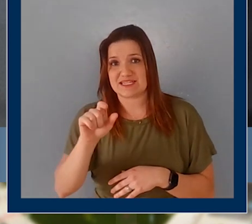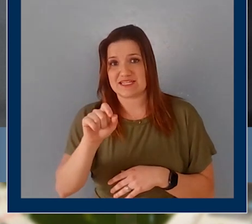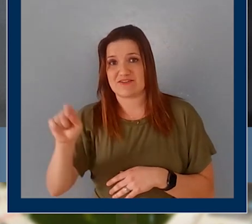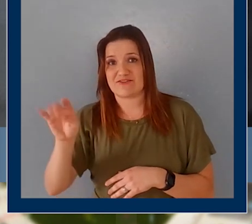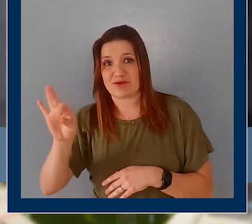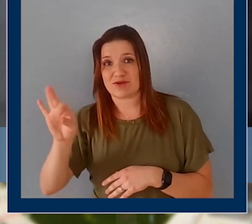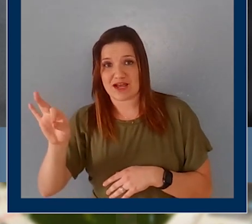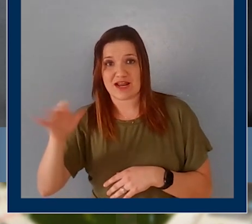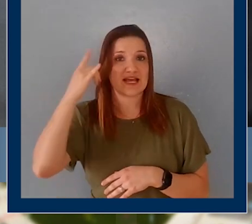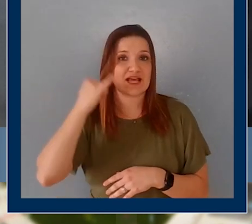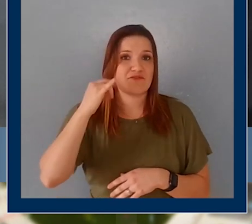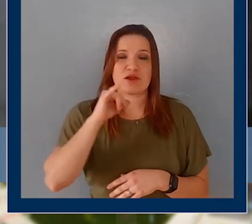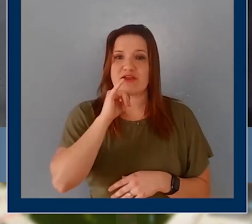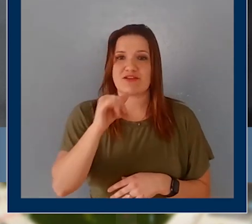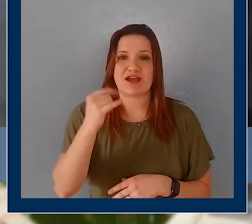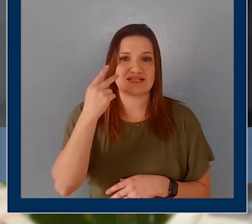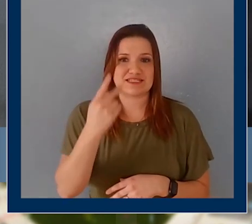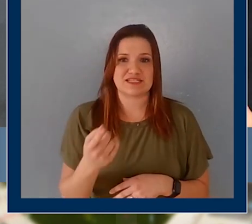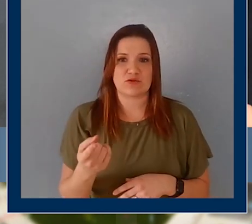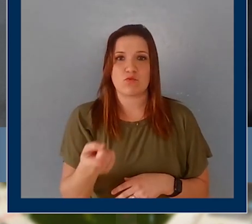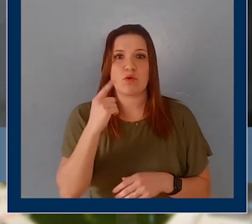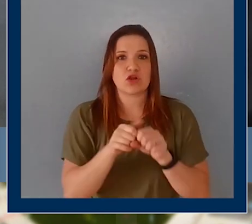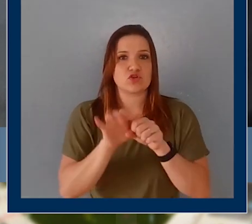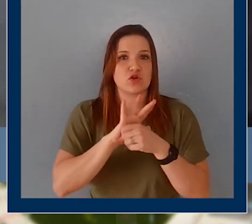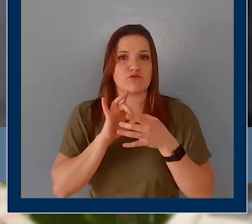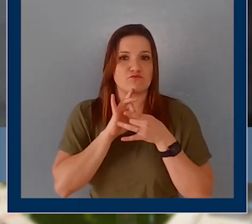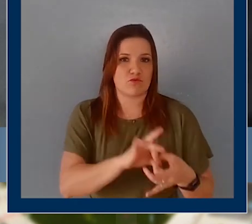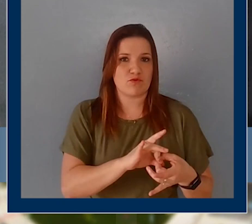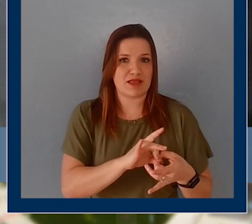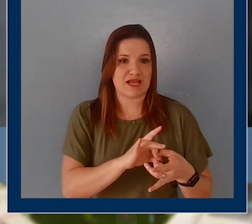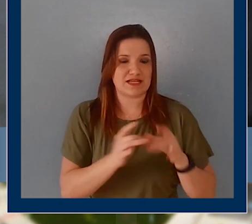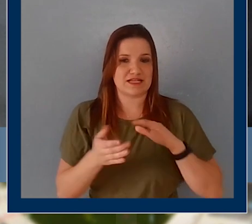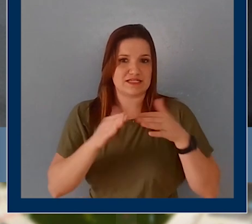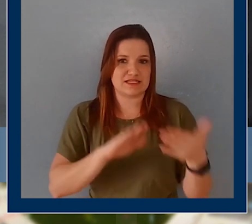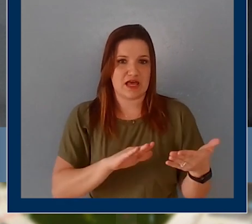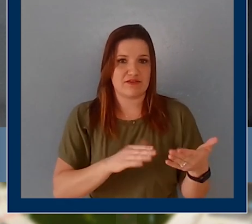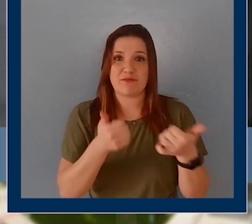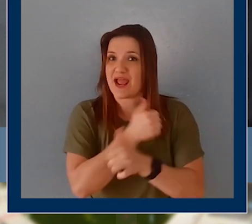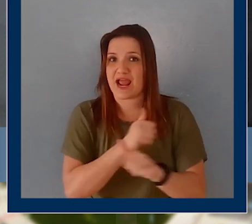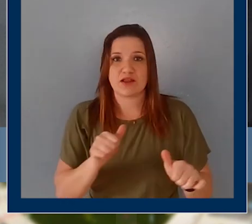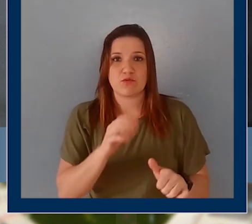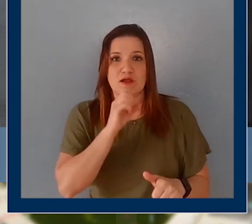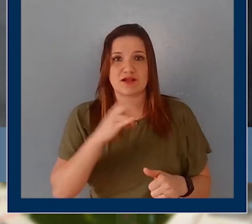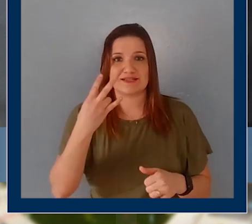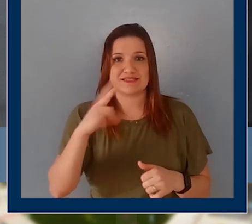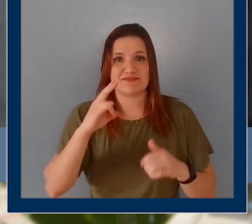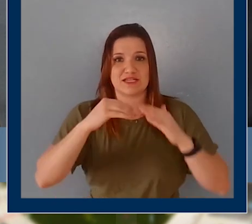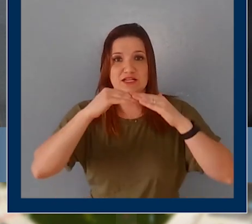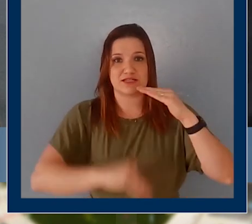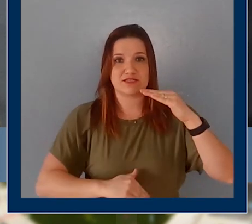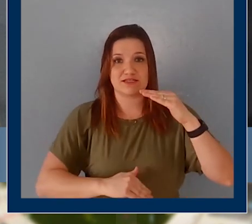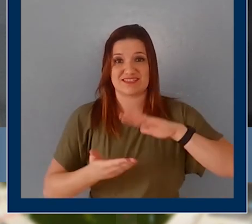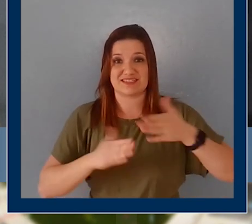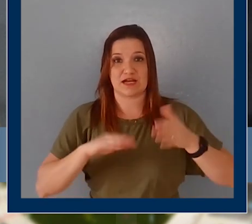we continue to see that while a very high percentage of younger people are contracting the